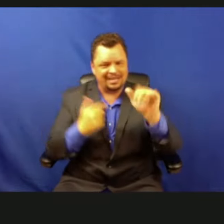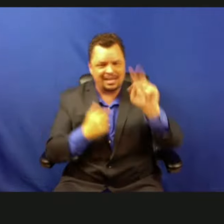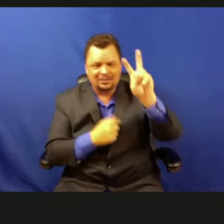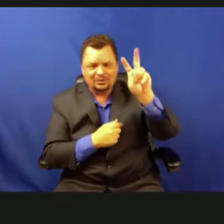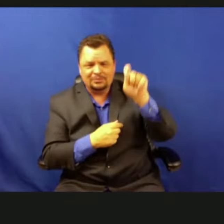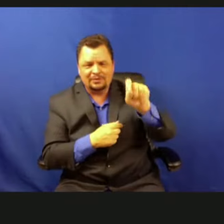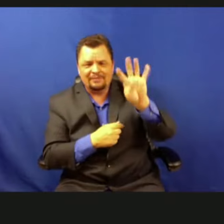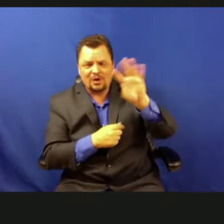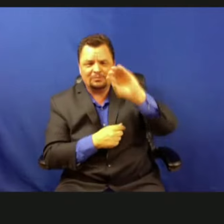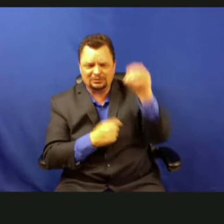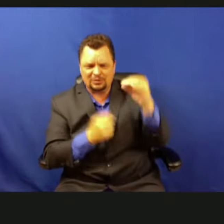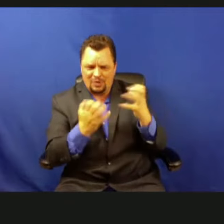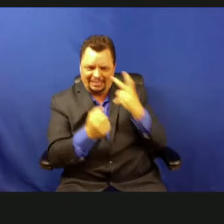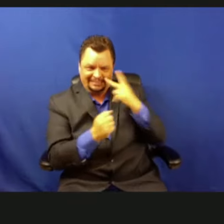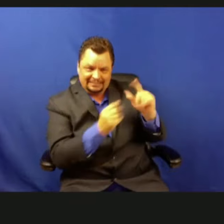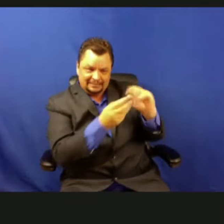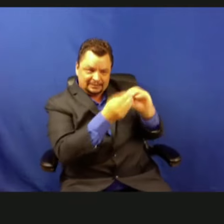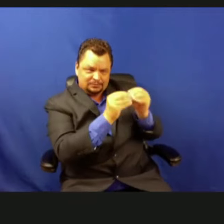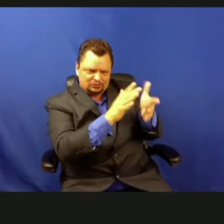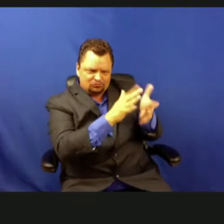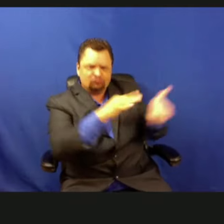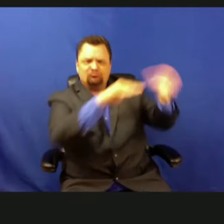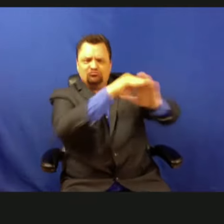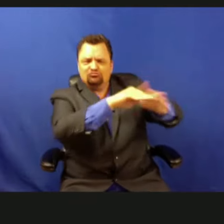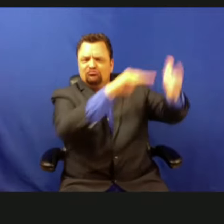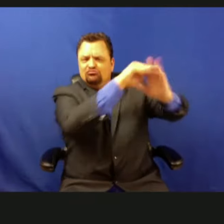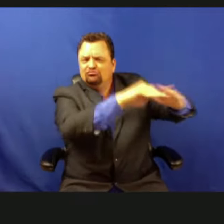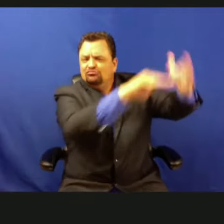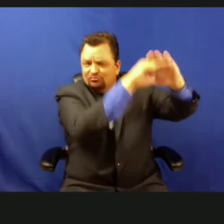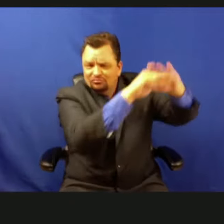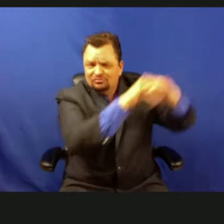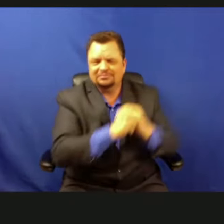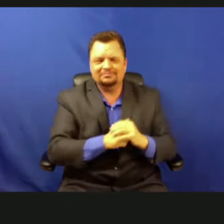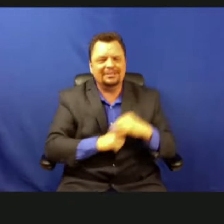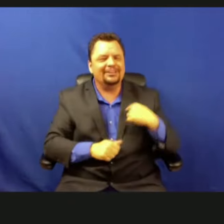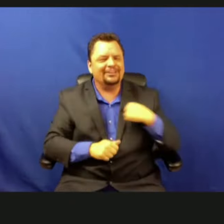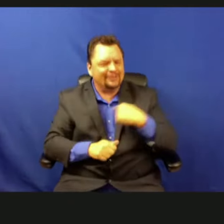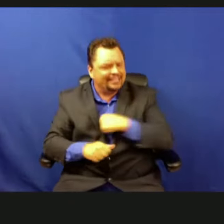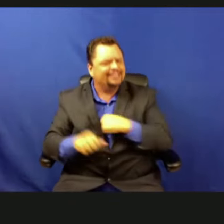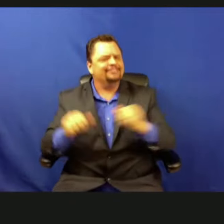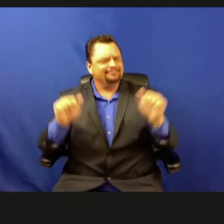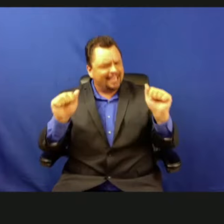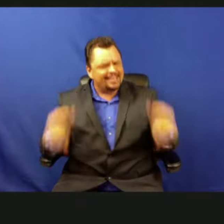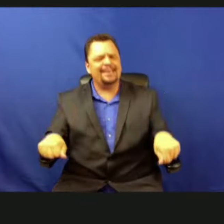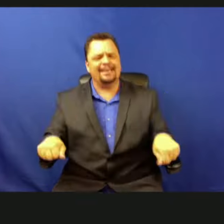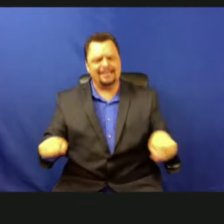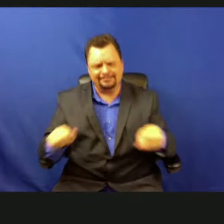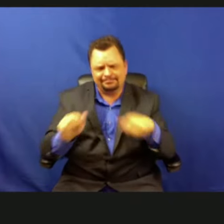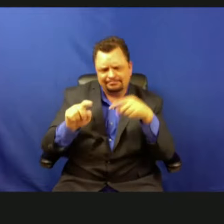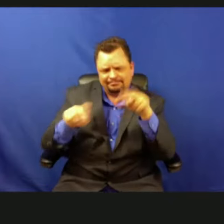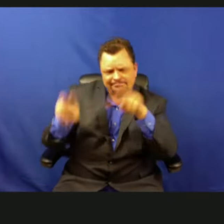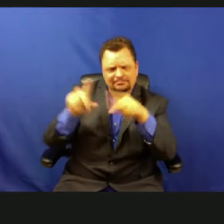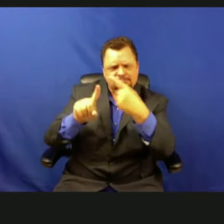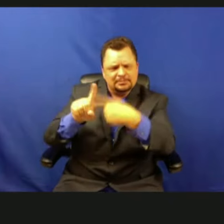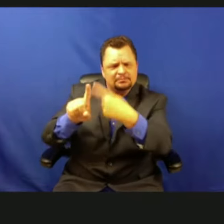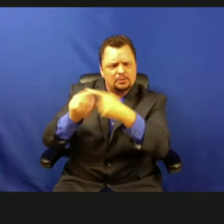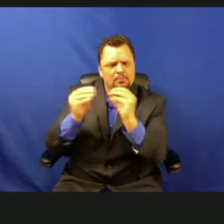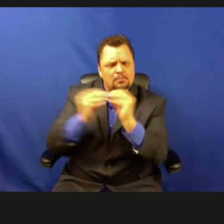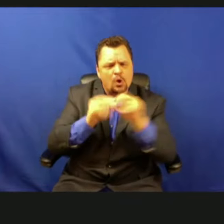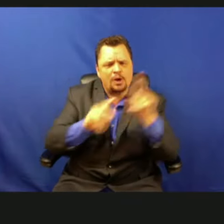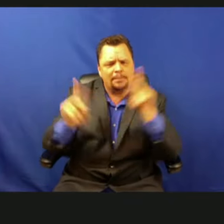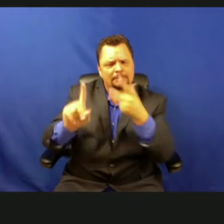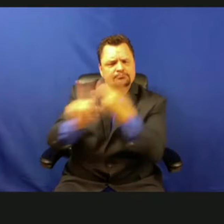way for when the larger group comes with Pfizer September 20th and a few weeks later with Moderna. We've learned a lot this last